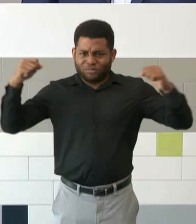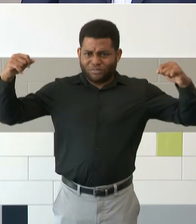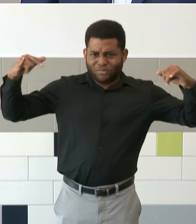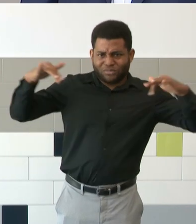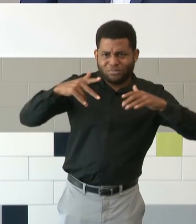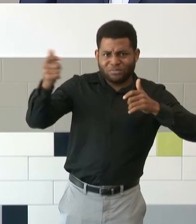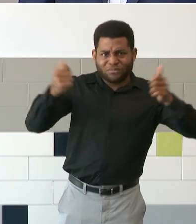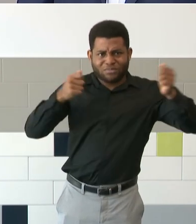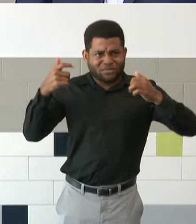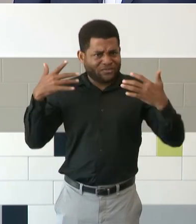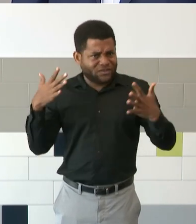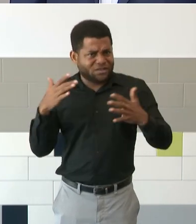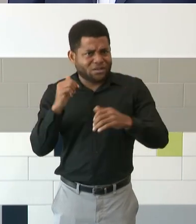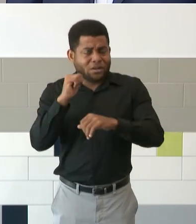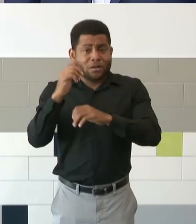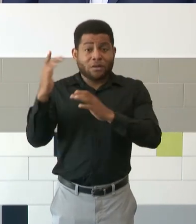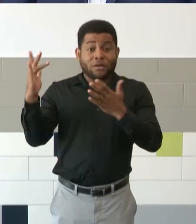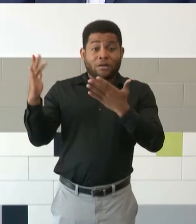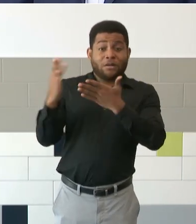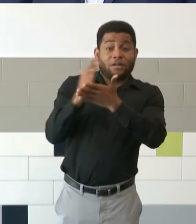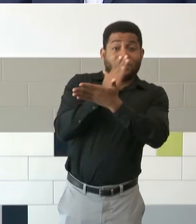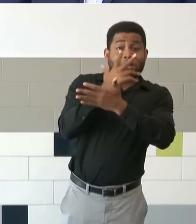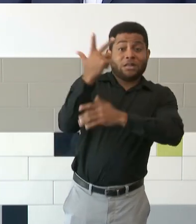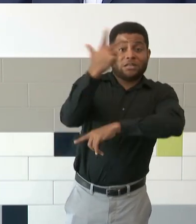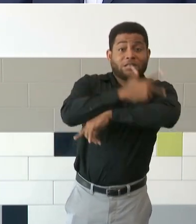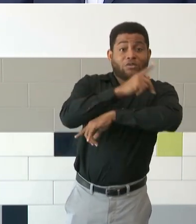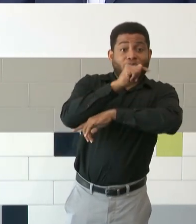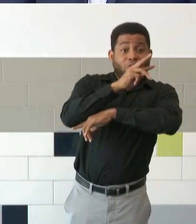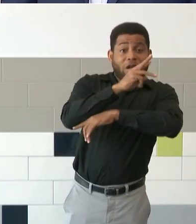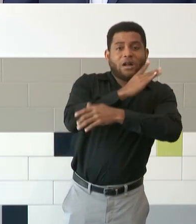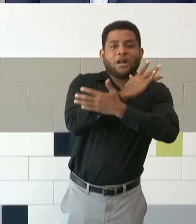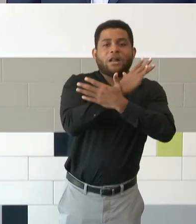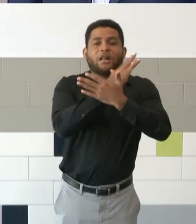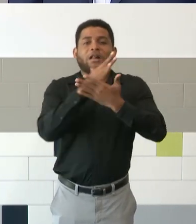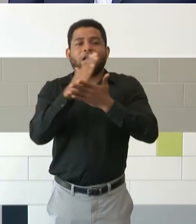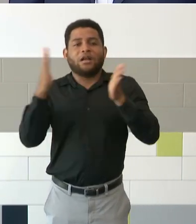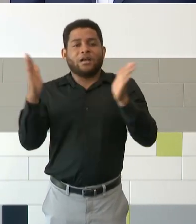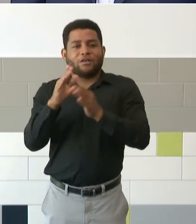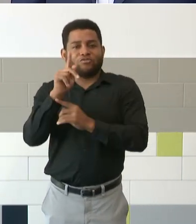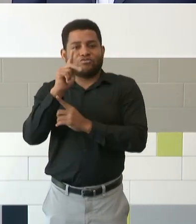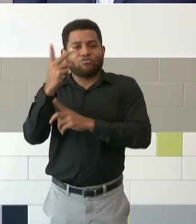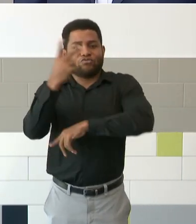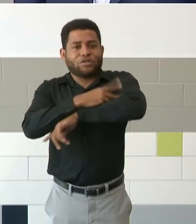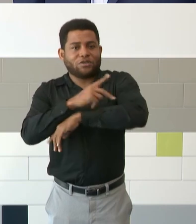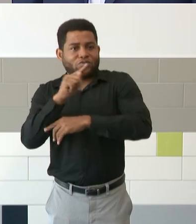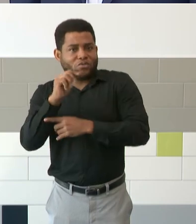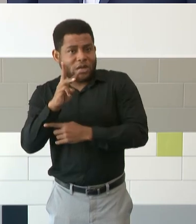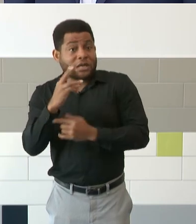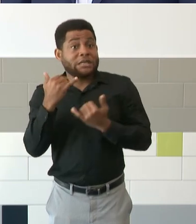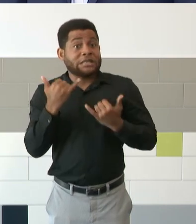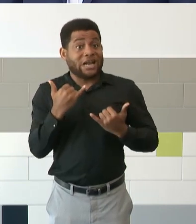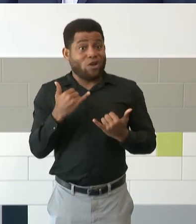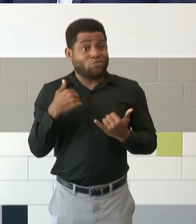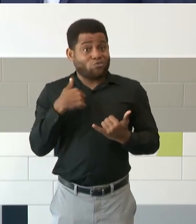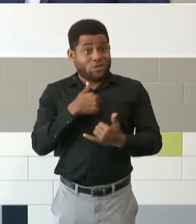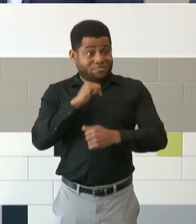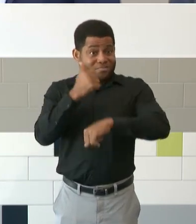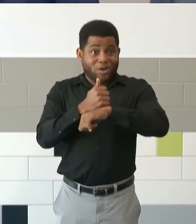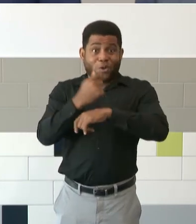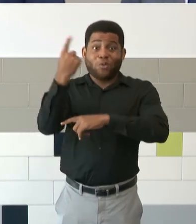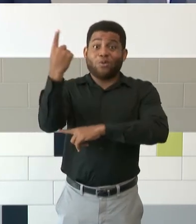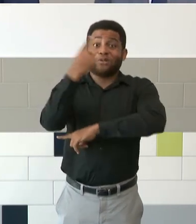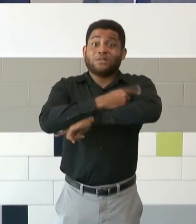2 days telework, to now our current posture, which I think we put in place. When did that go in place?